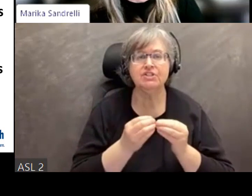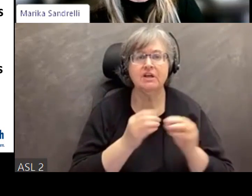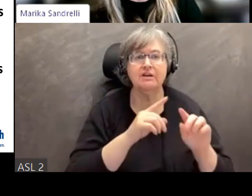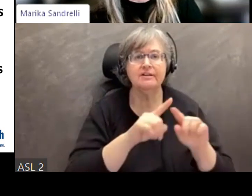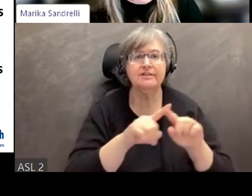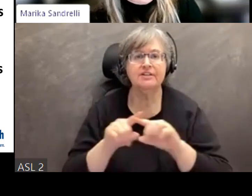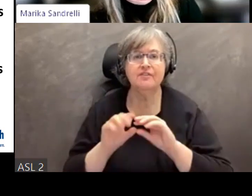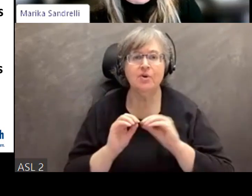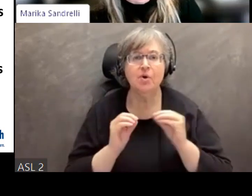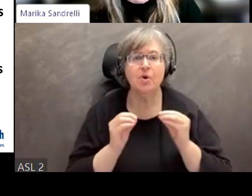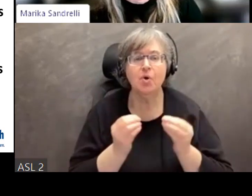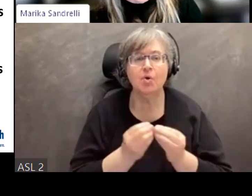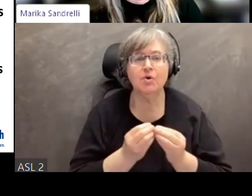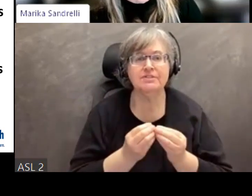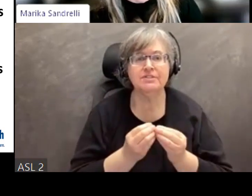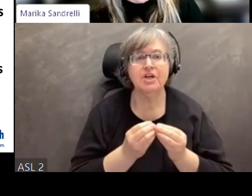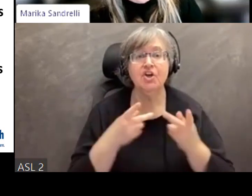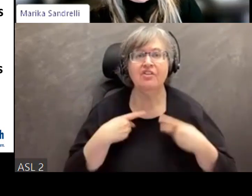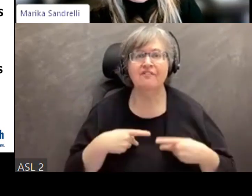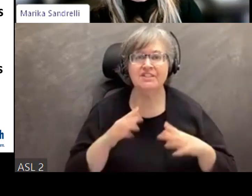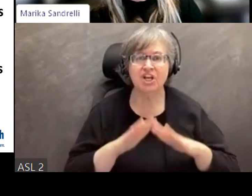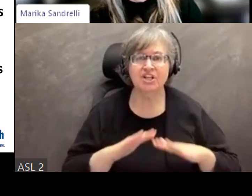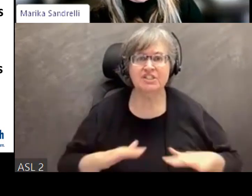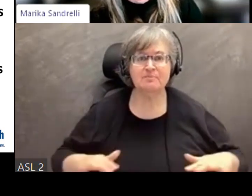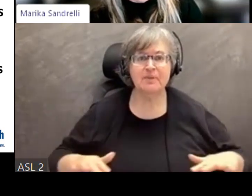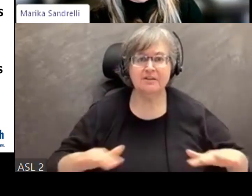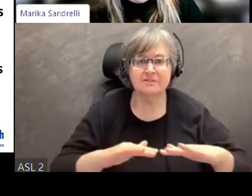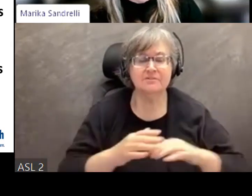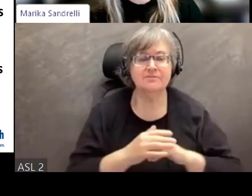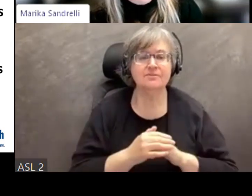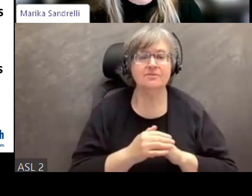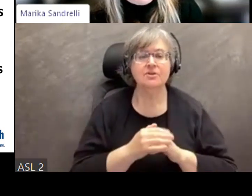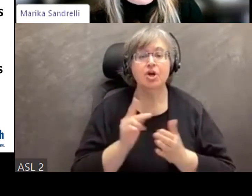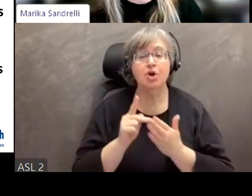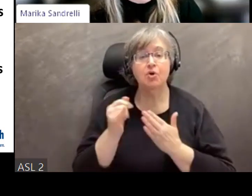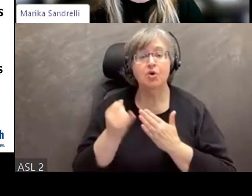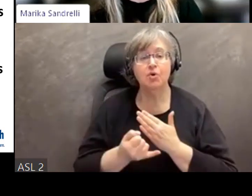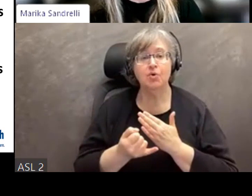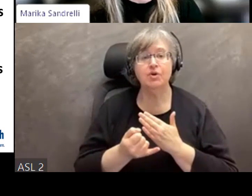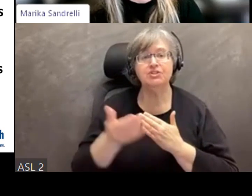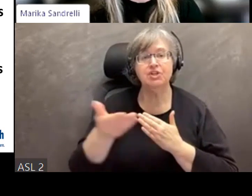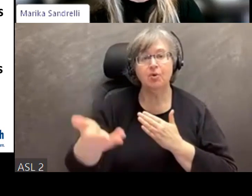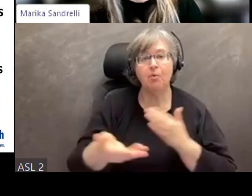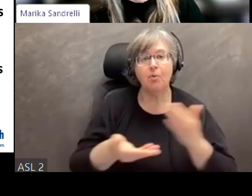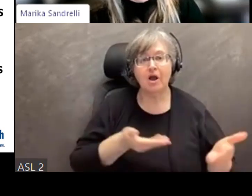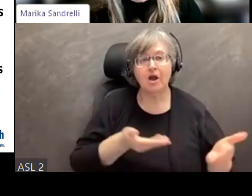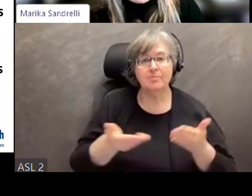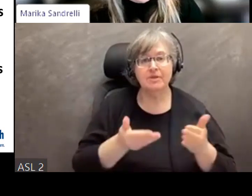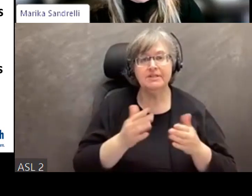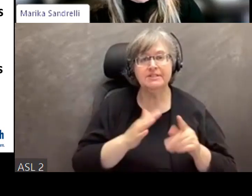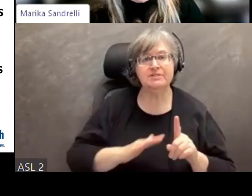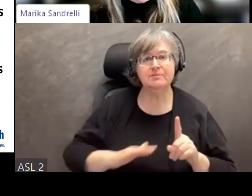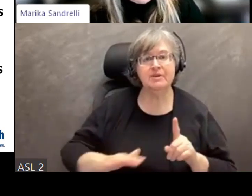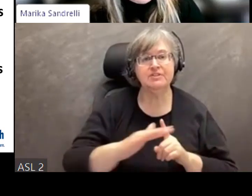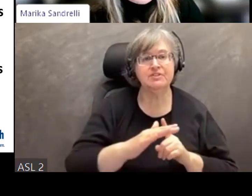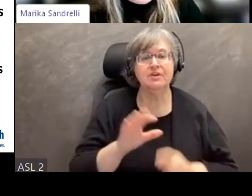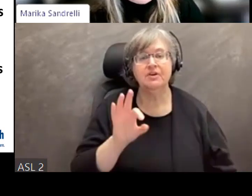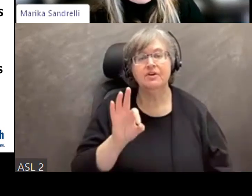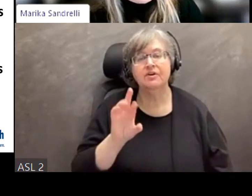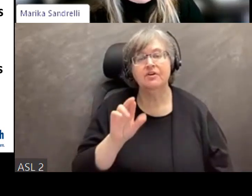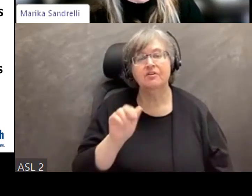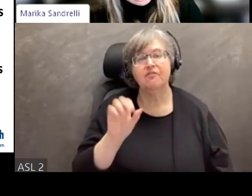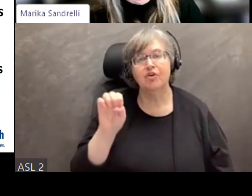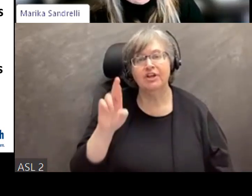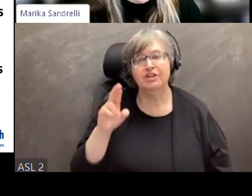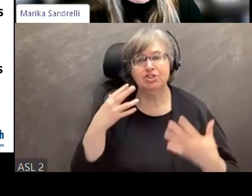an organization and across organizations around even physical spaces. we have a project called Welcoming Spaces